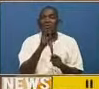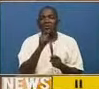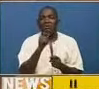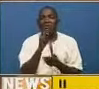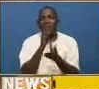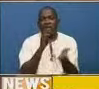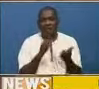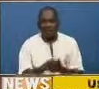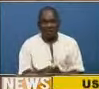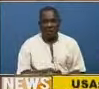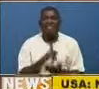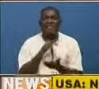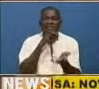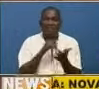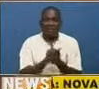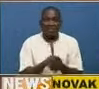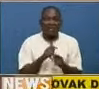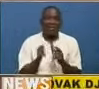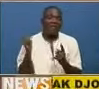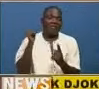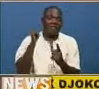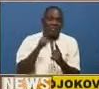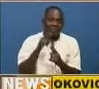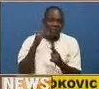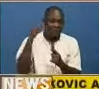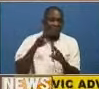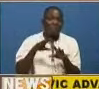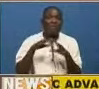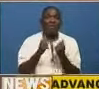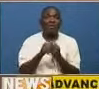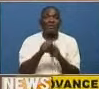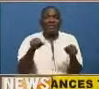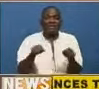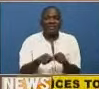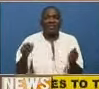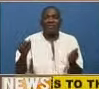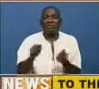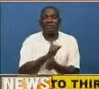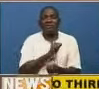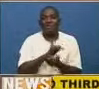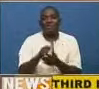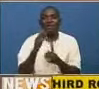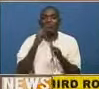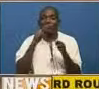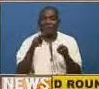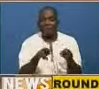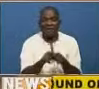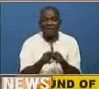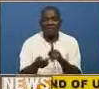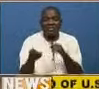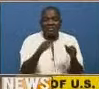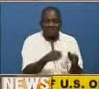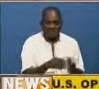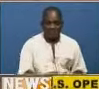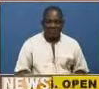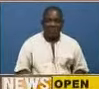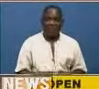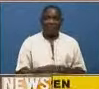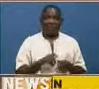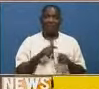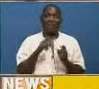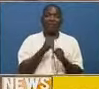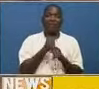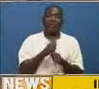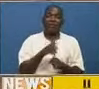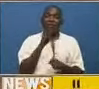main source of drinking water until a mining company in the area destroyed the river and diverted its course,